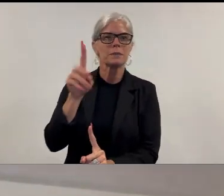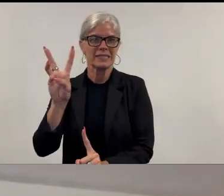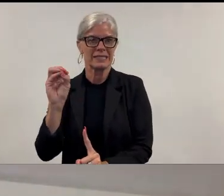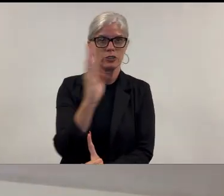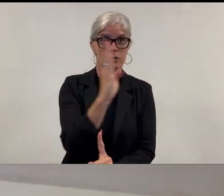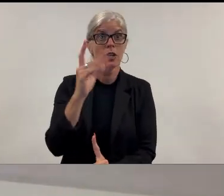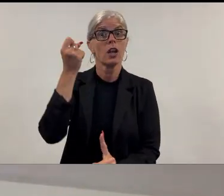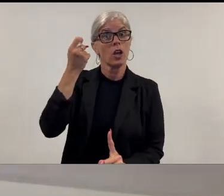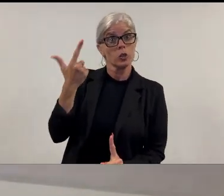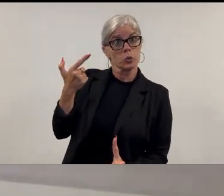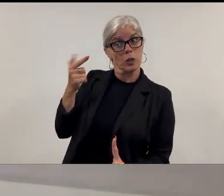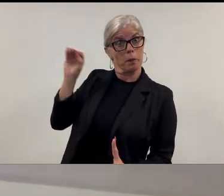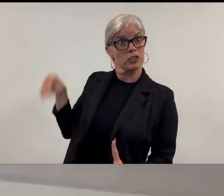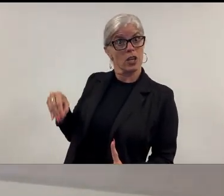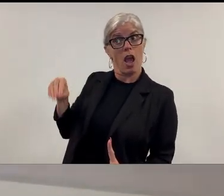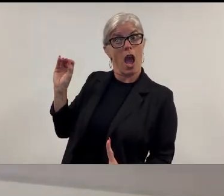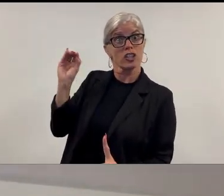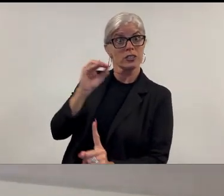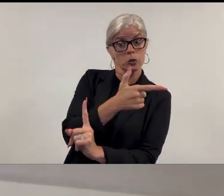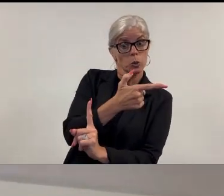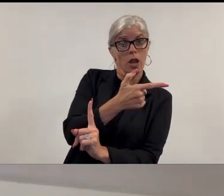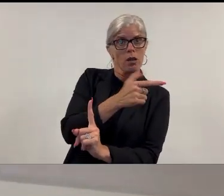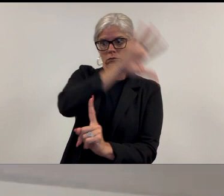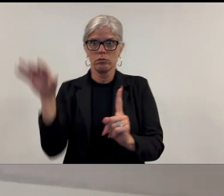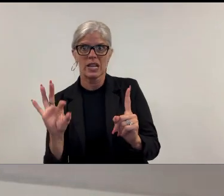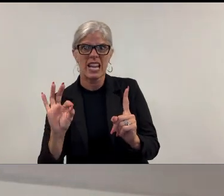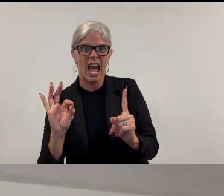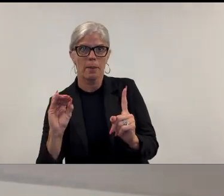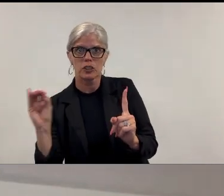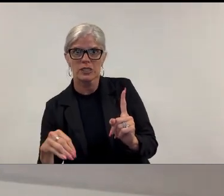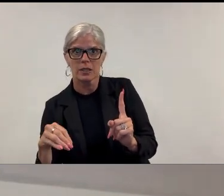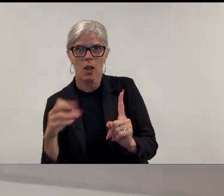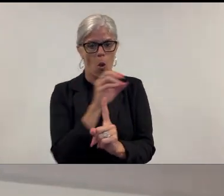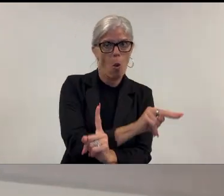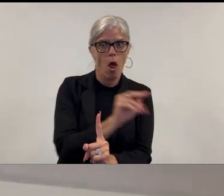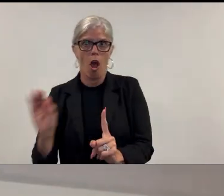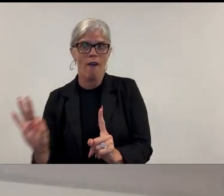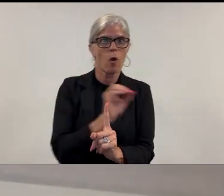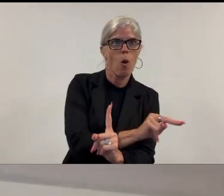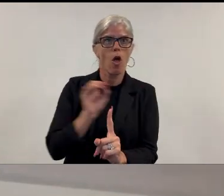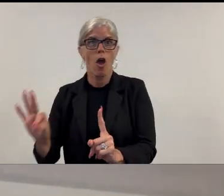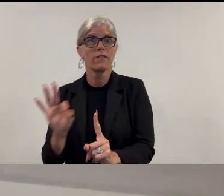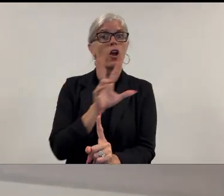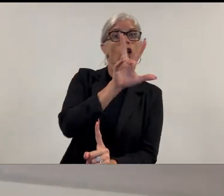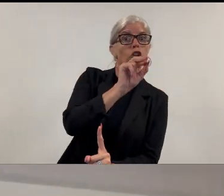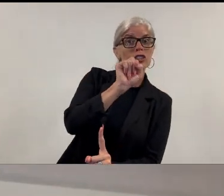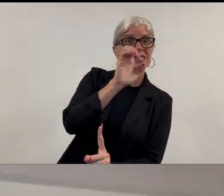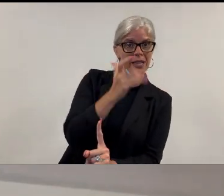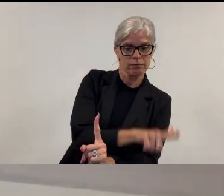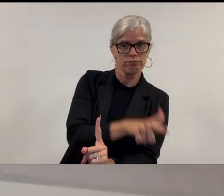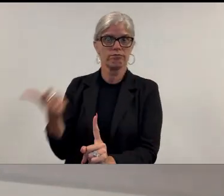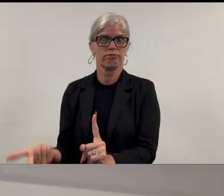short intervals of 30, 60, or 90 seconds, mostly 30 or 60, from 21%